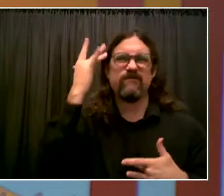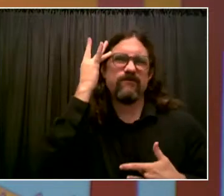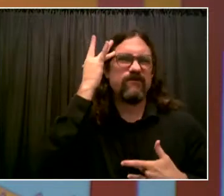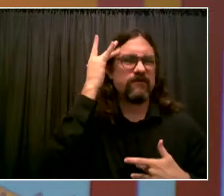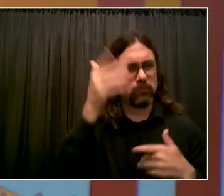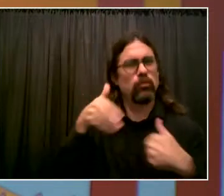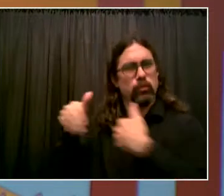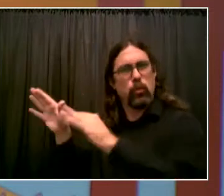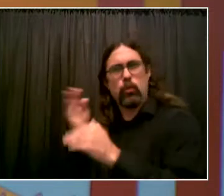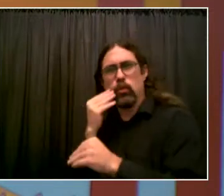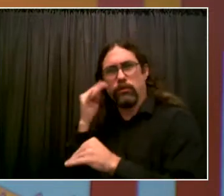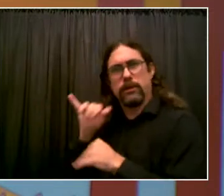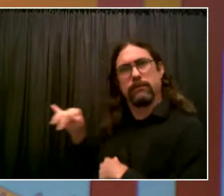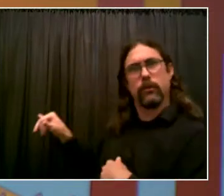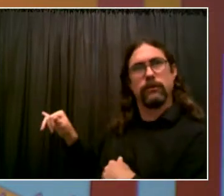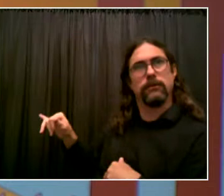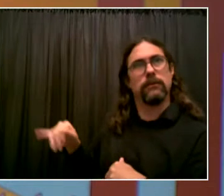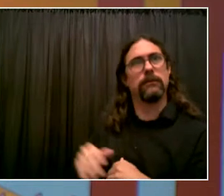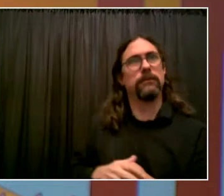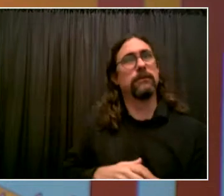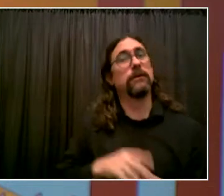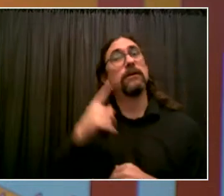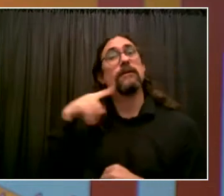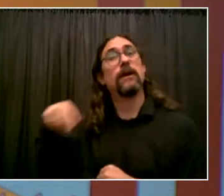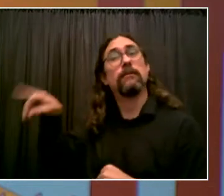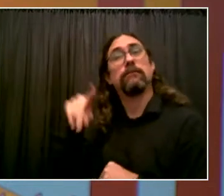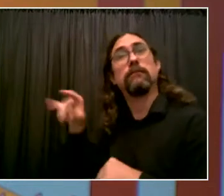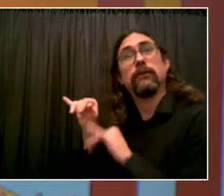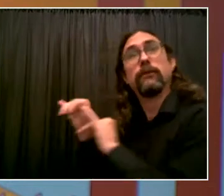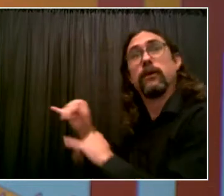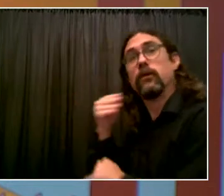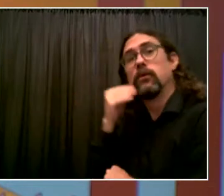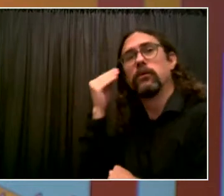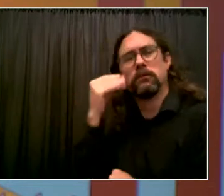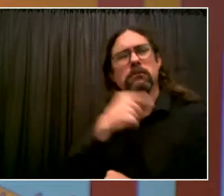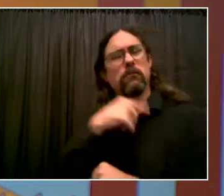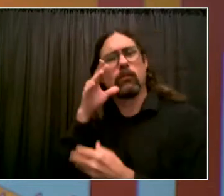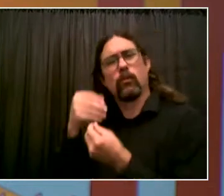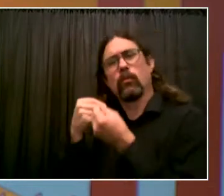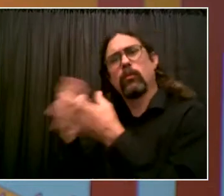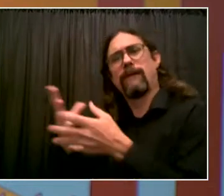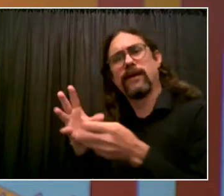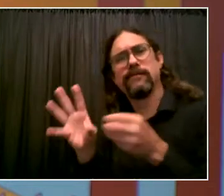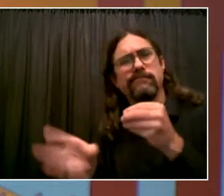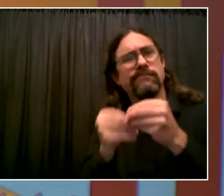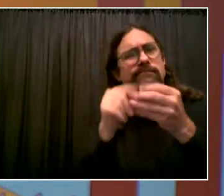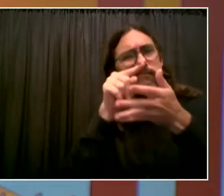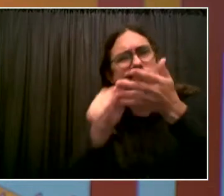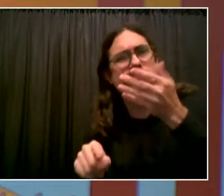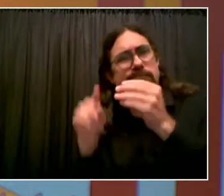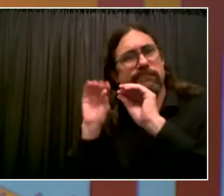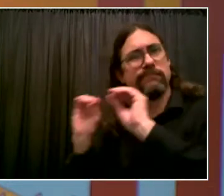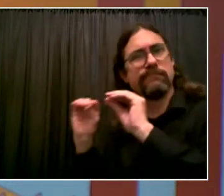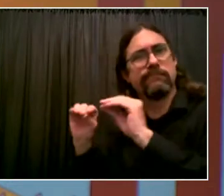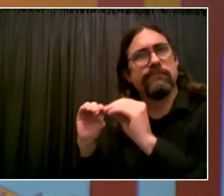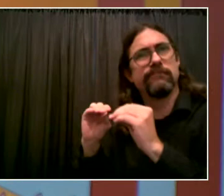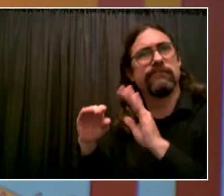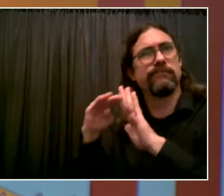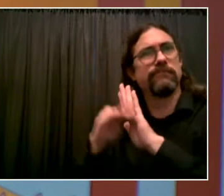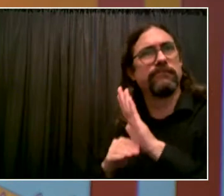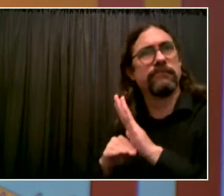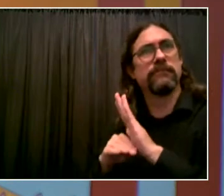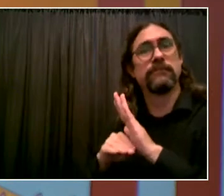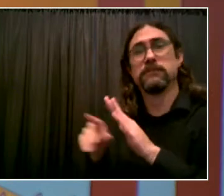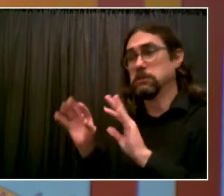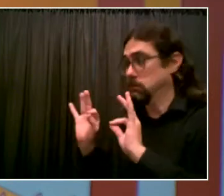best and most effective way. And we'll continue to provide alternative instruction for any kids who need to go home. So speaking to that and the